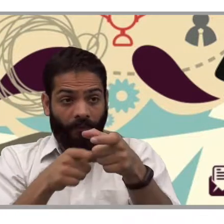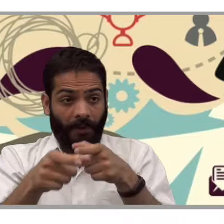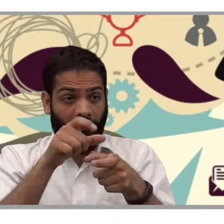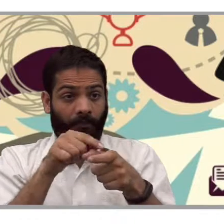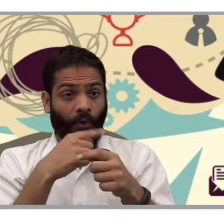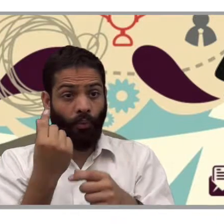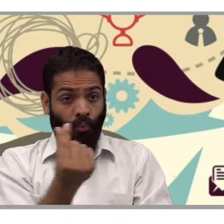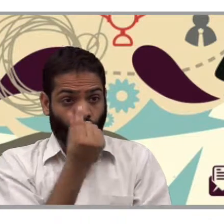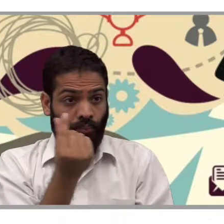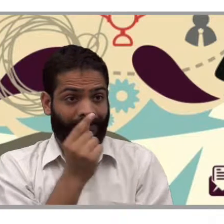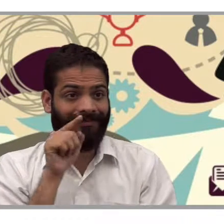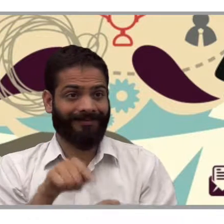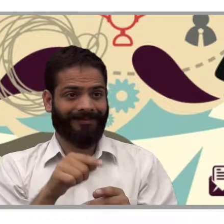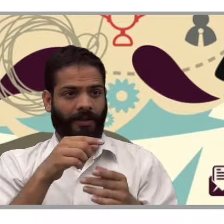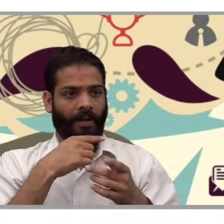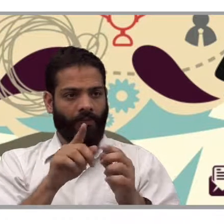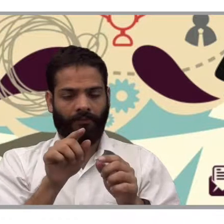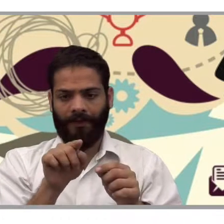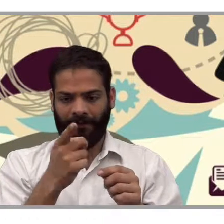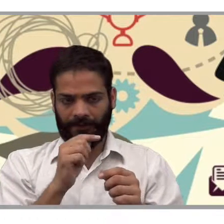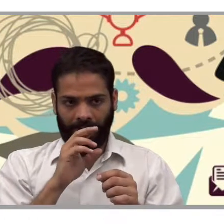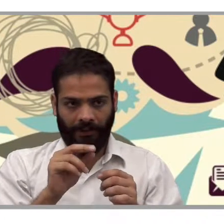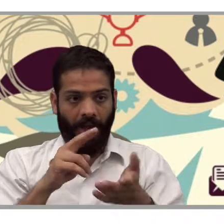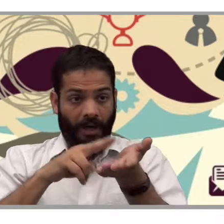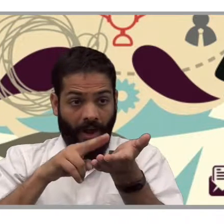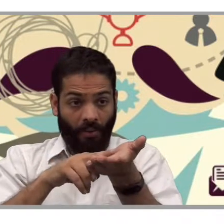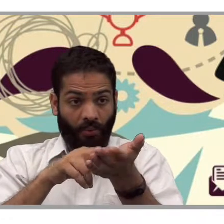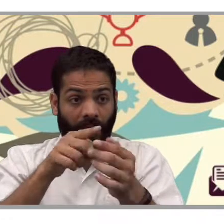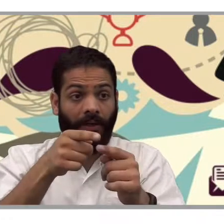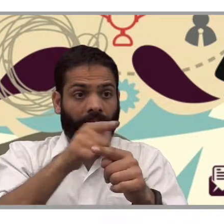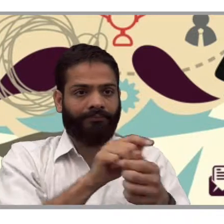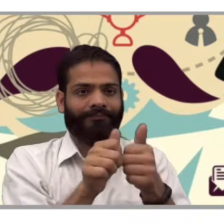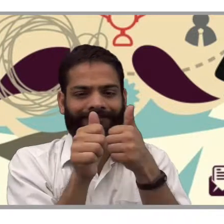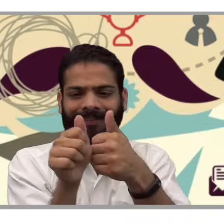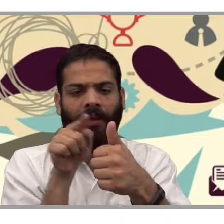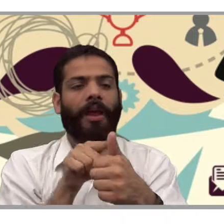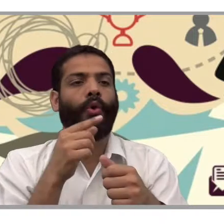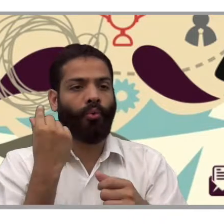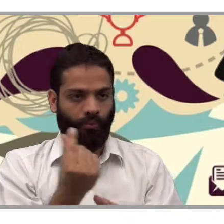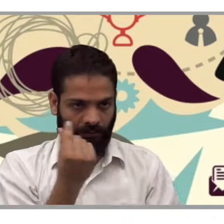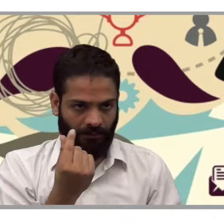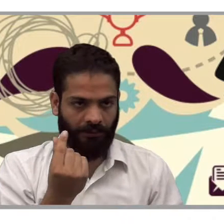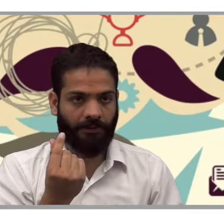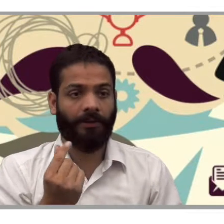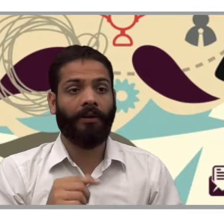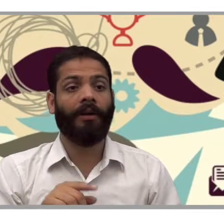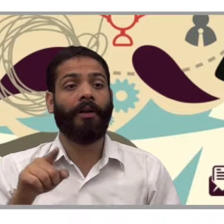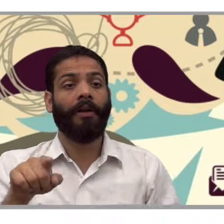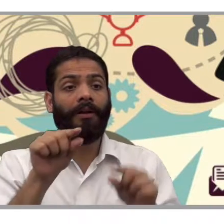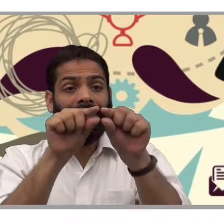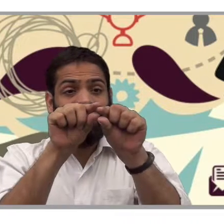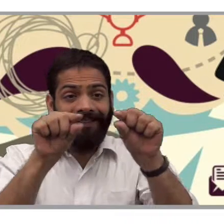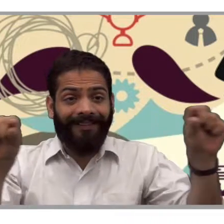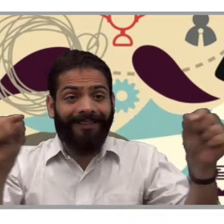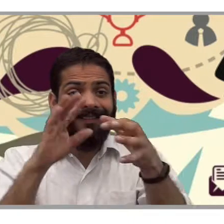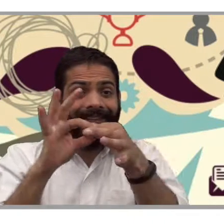long pause. So, a sentence